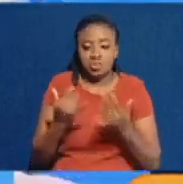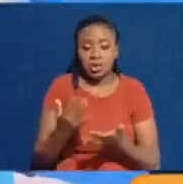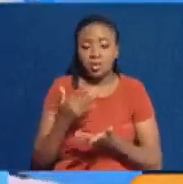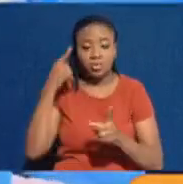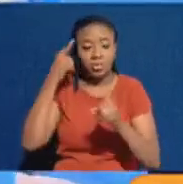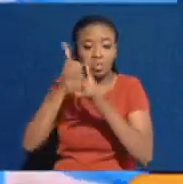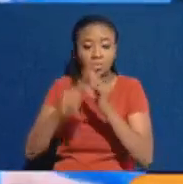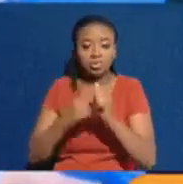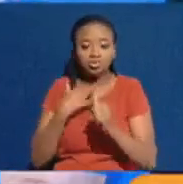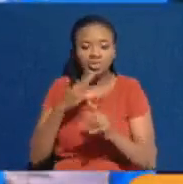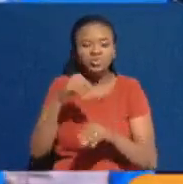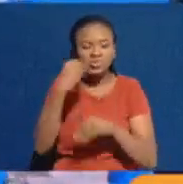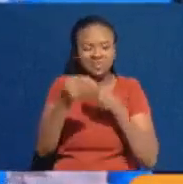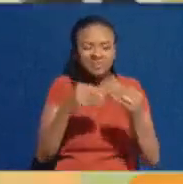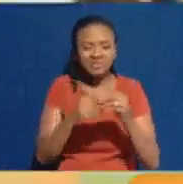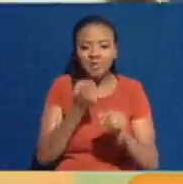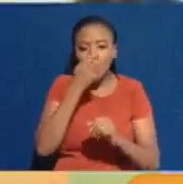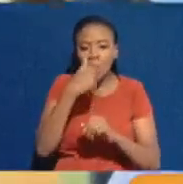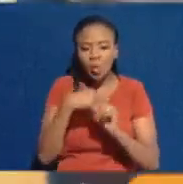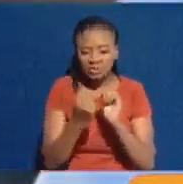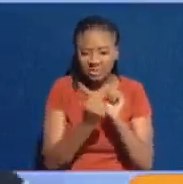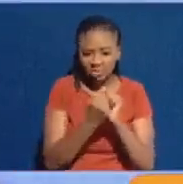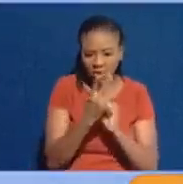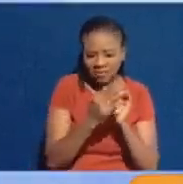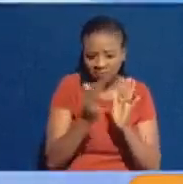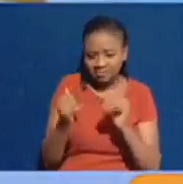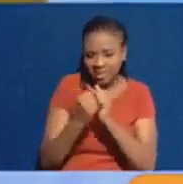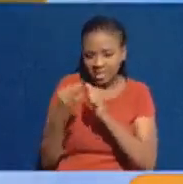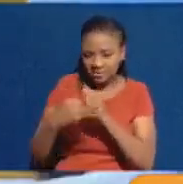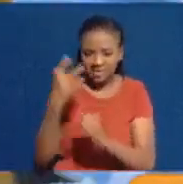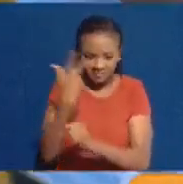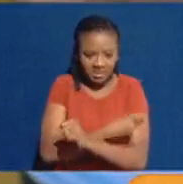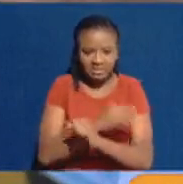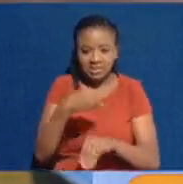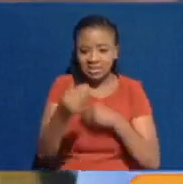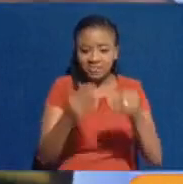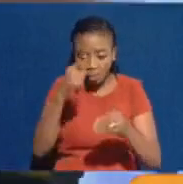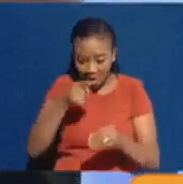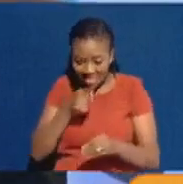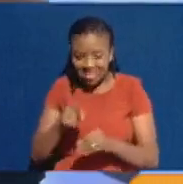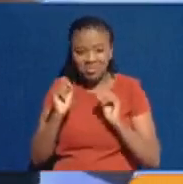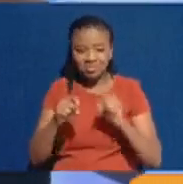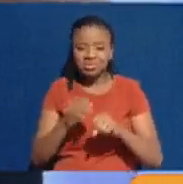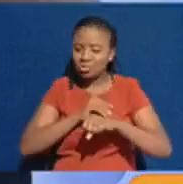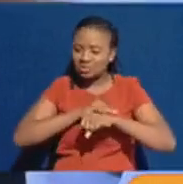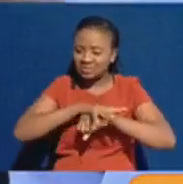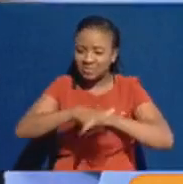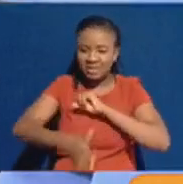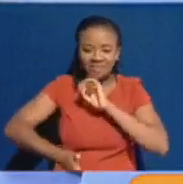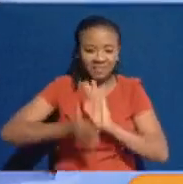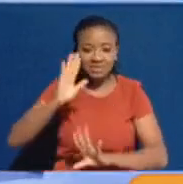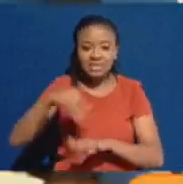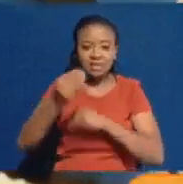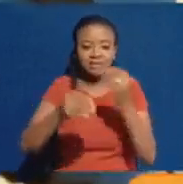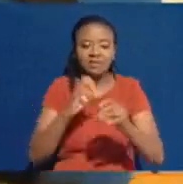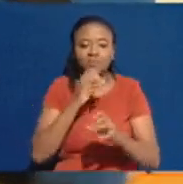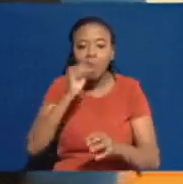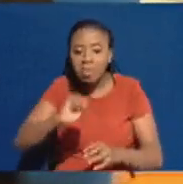the under-18s, as the experts say they are likely to act as reservoirs for the virus and spread it to the elderly